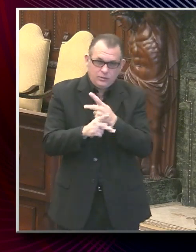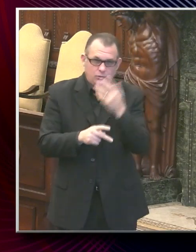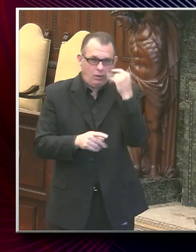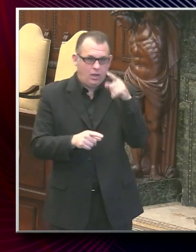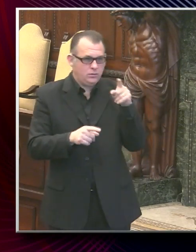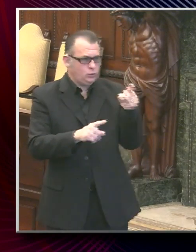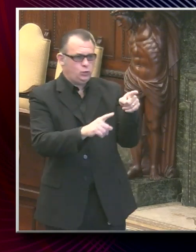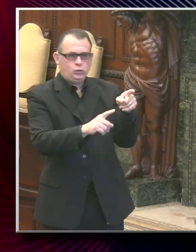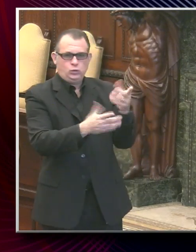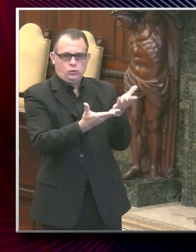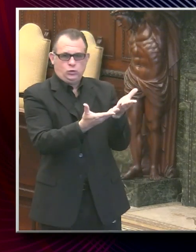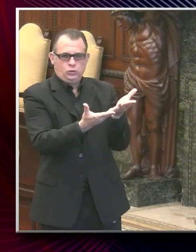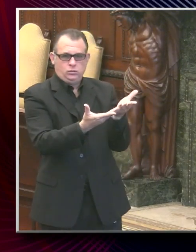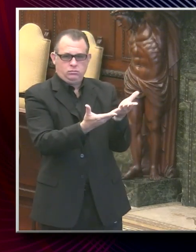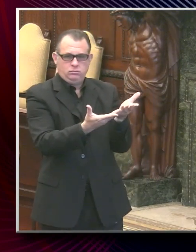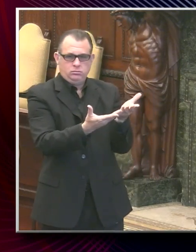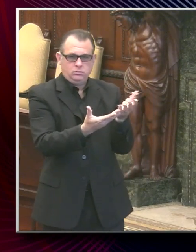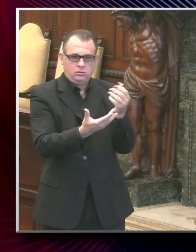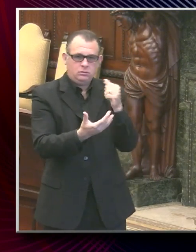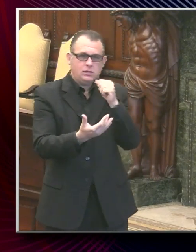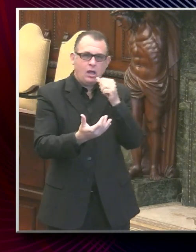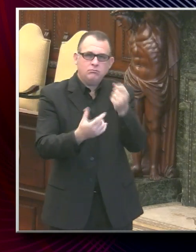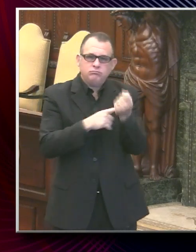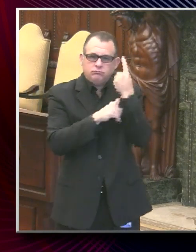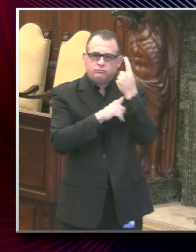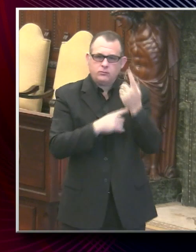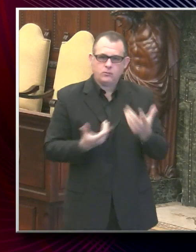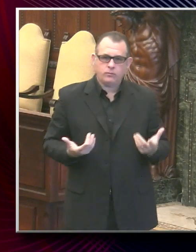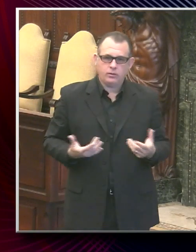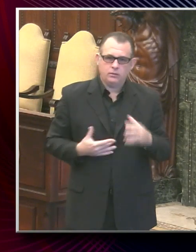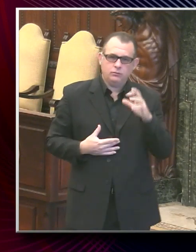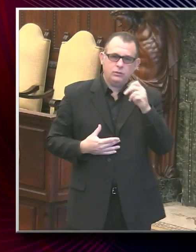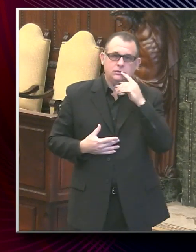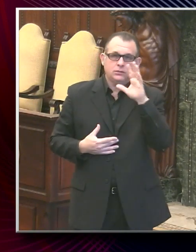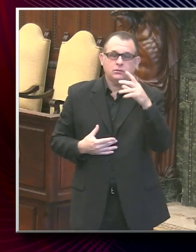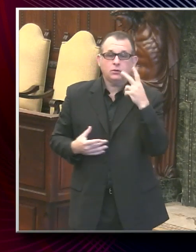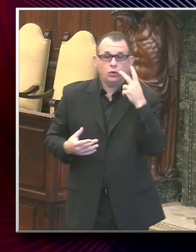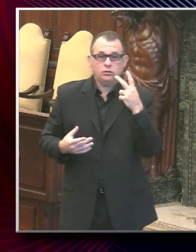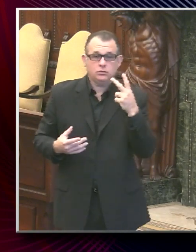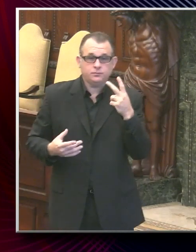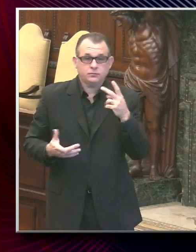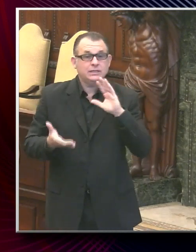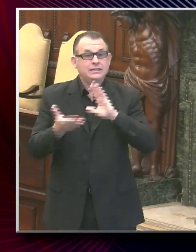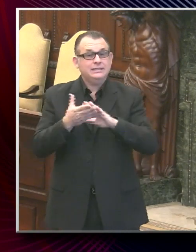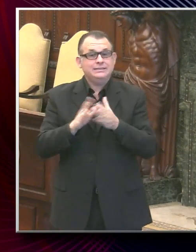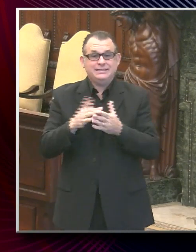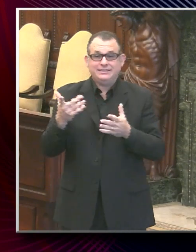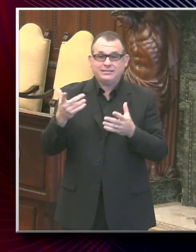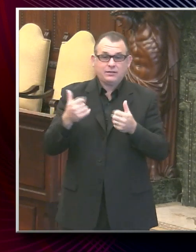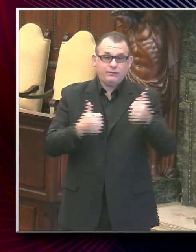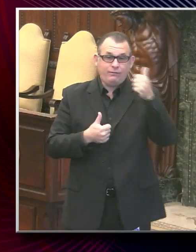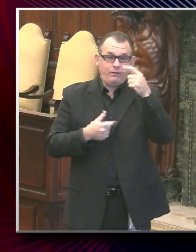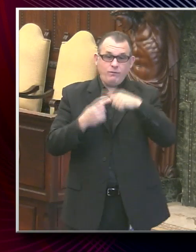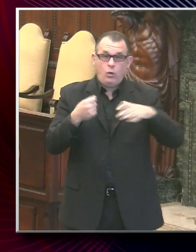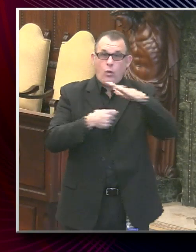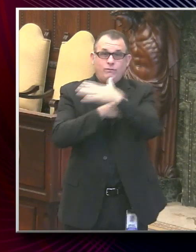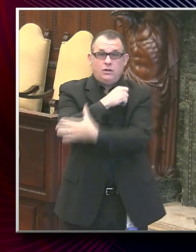why you underestimated this? I think city officials from across the country underestimated